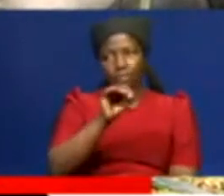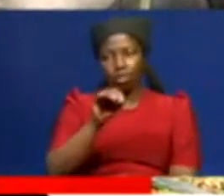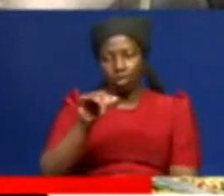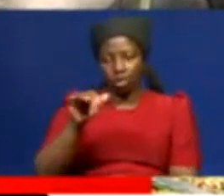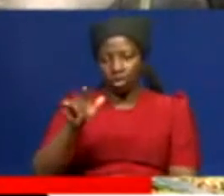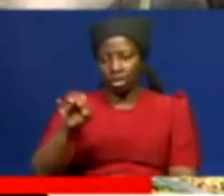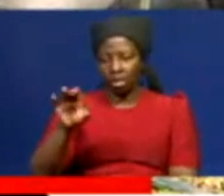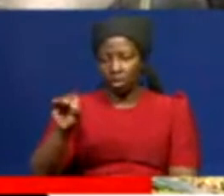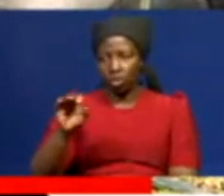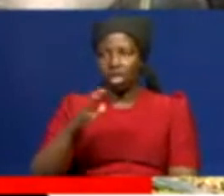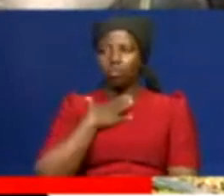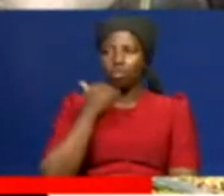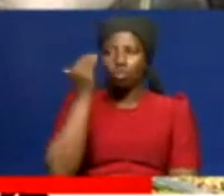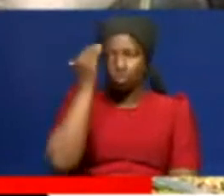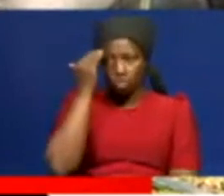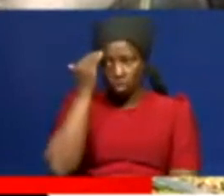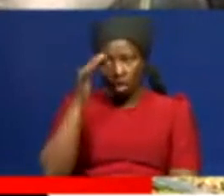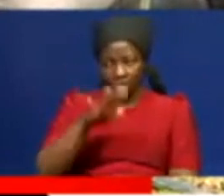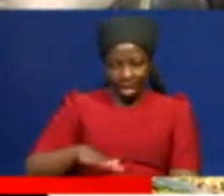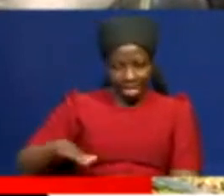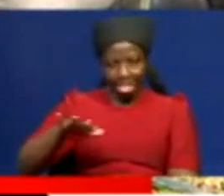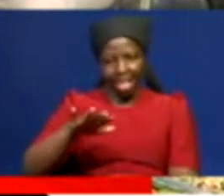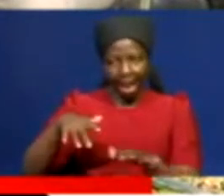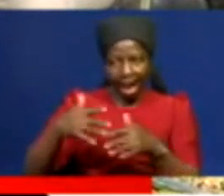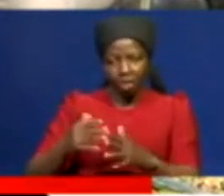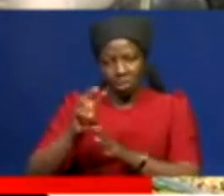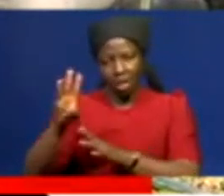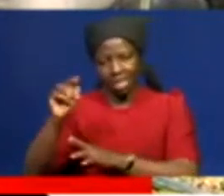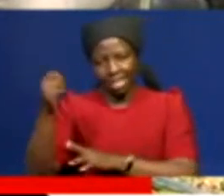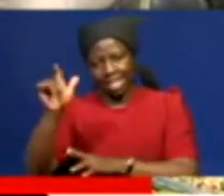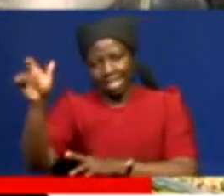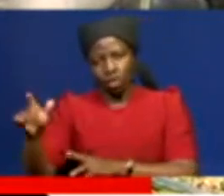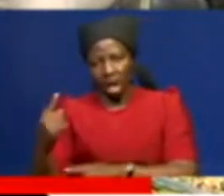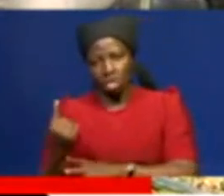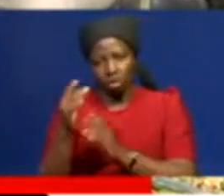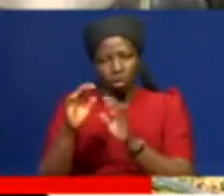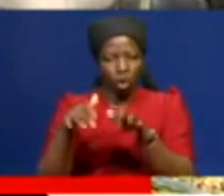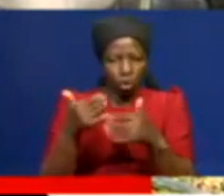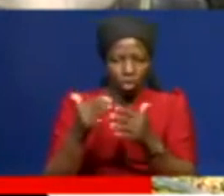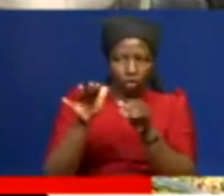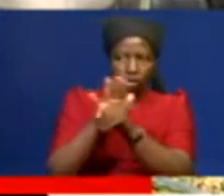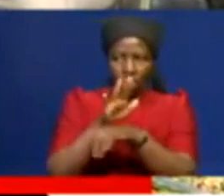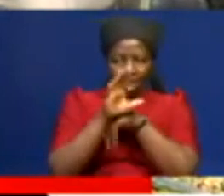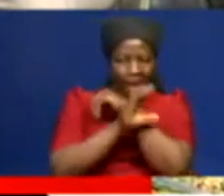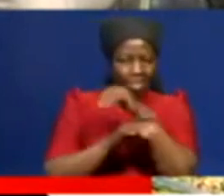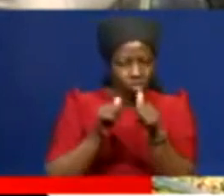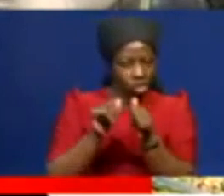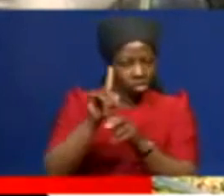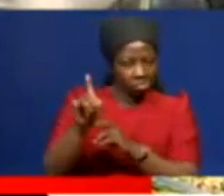teams that will be partaking in that tournament. Is it just the teams from the Western Kenya region, or just from the entire country?